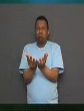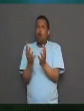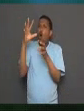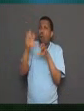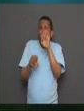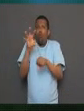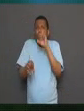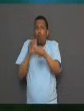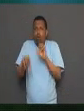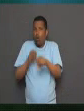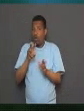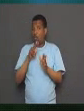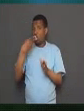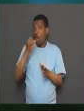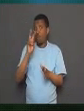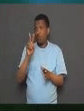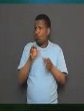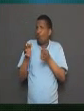infected with HIV.